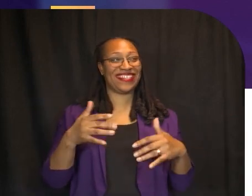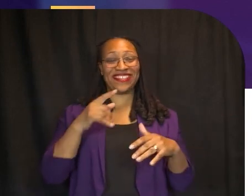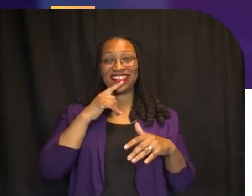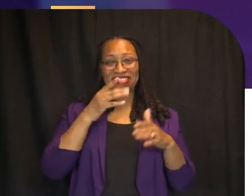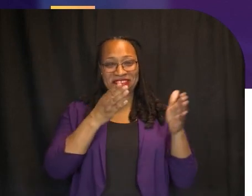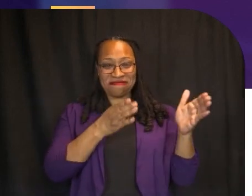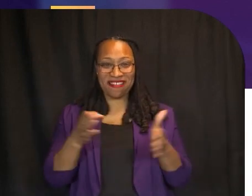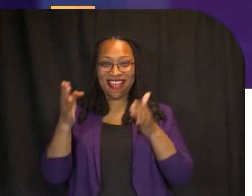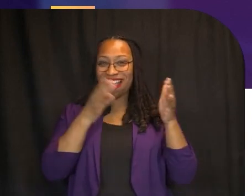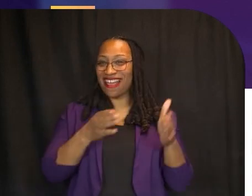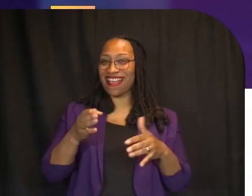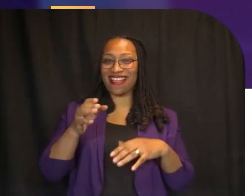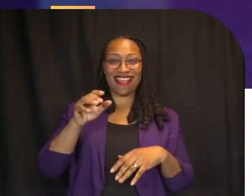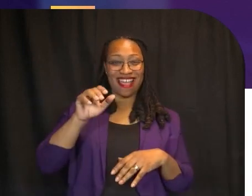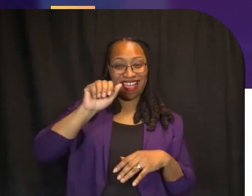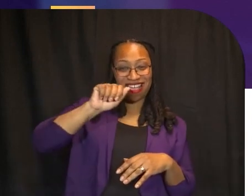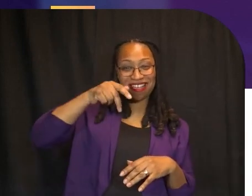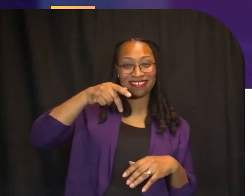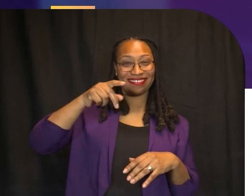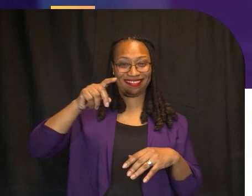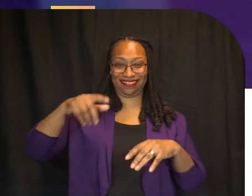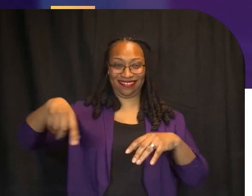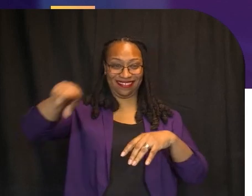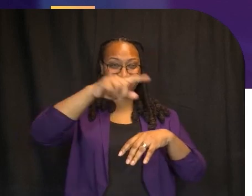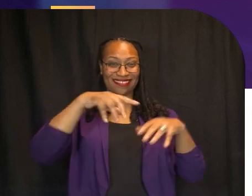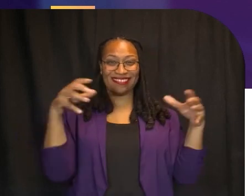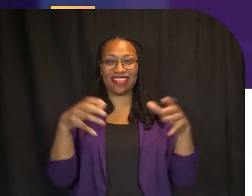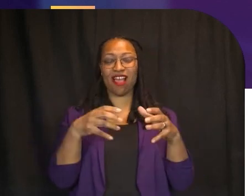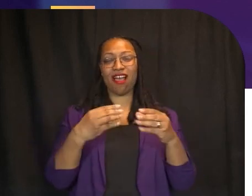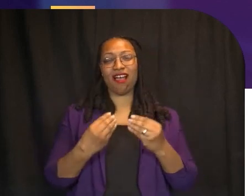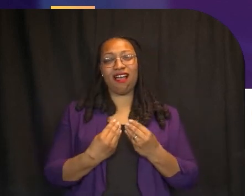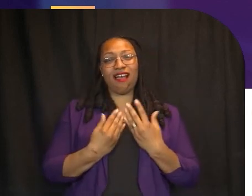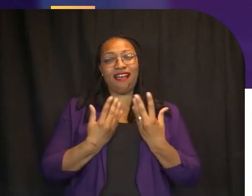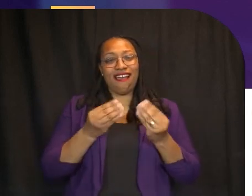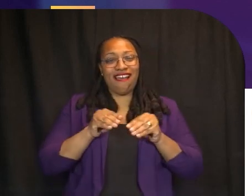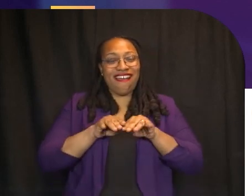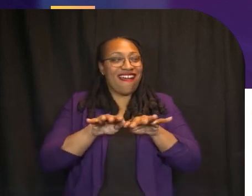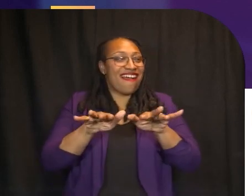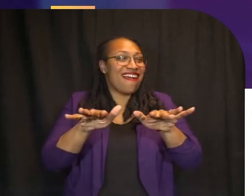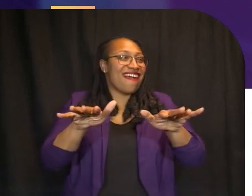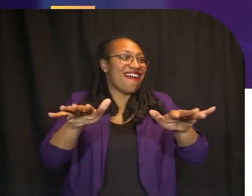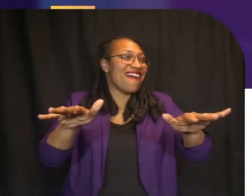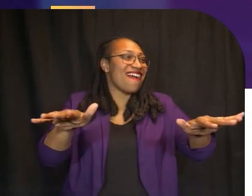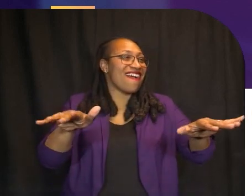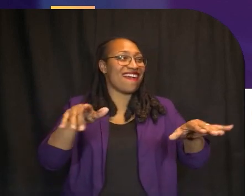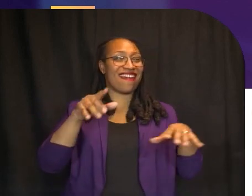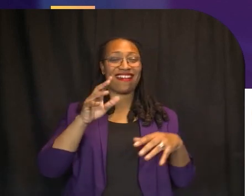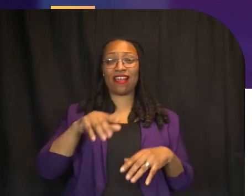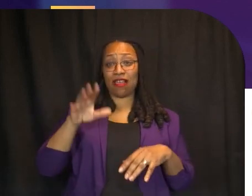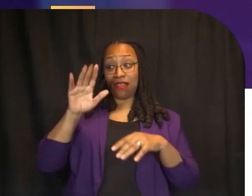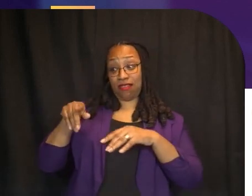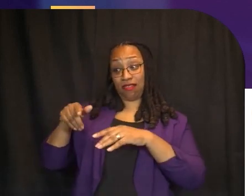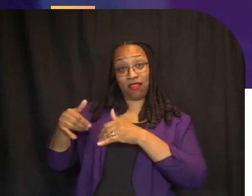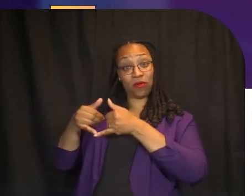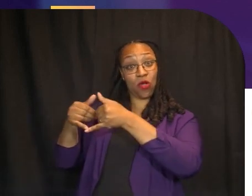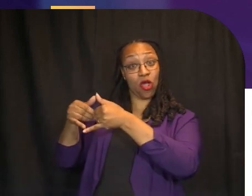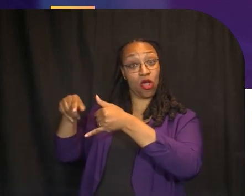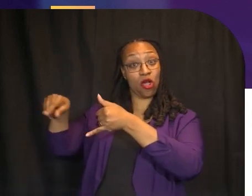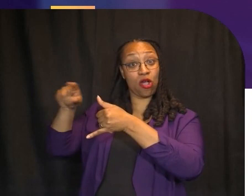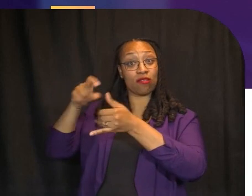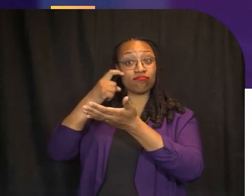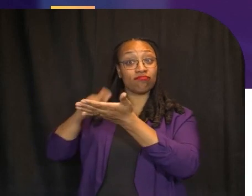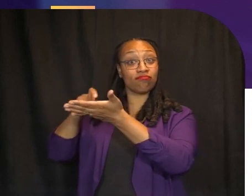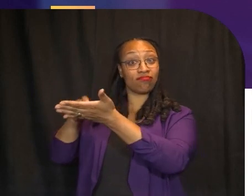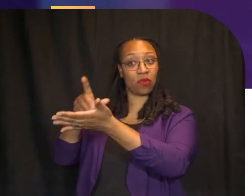national advocates and community leaders in the disability rights movement, a movement that includes over 61